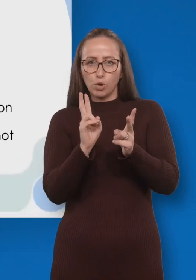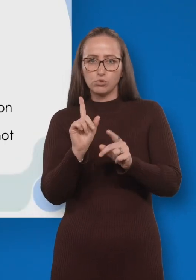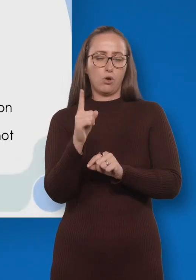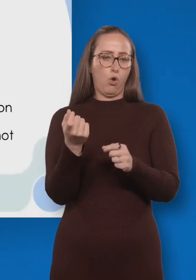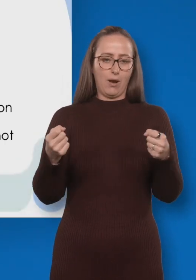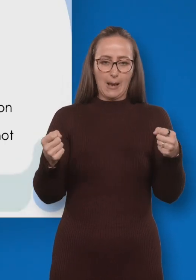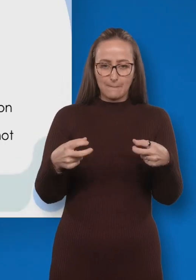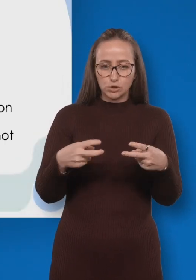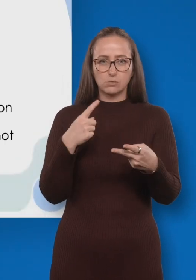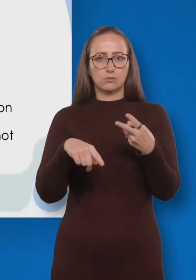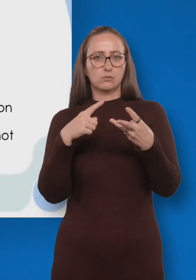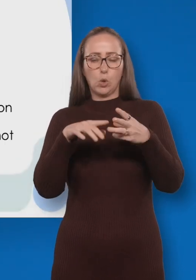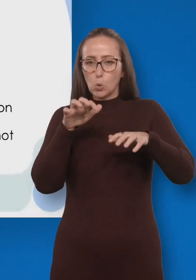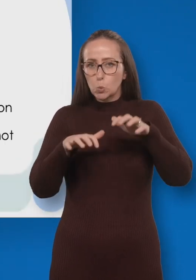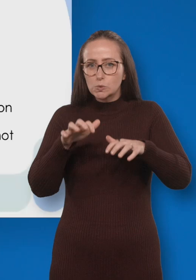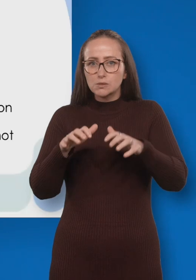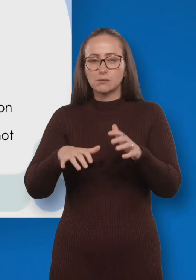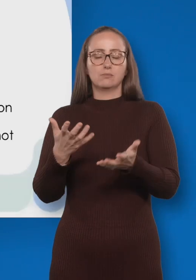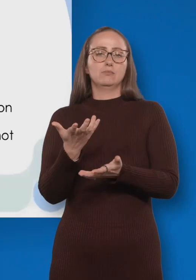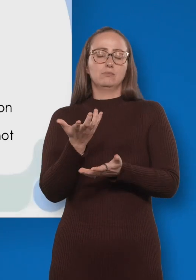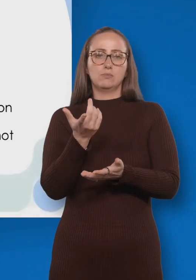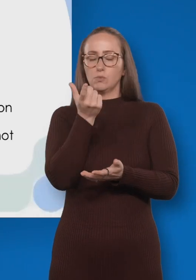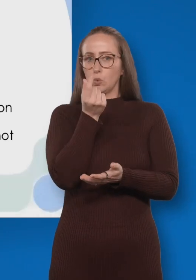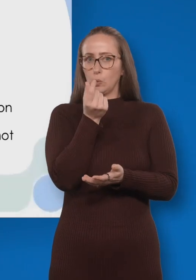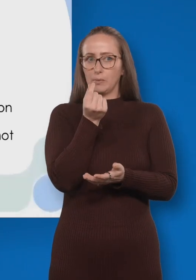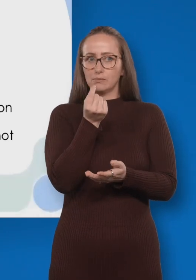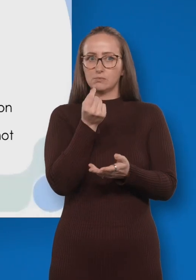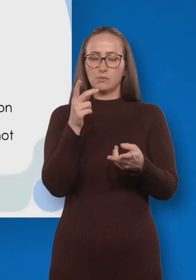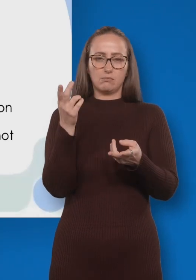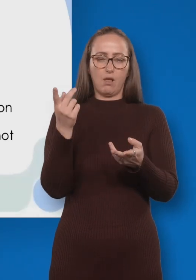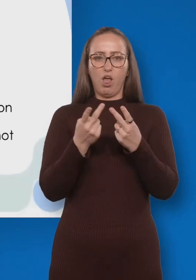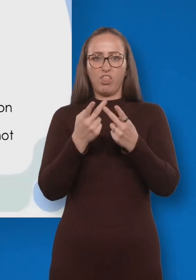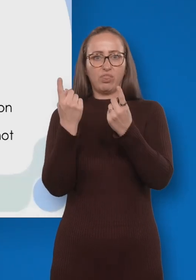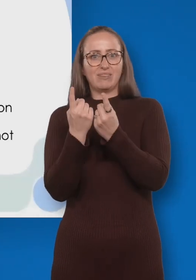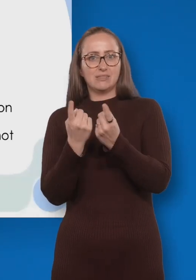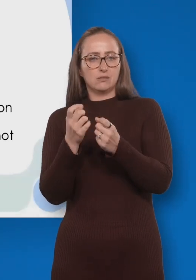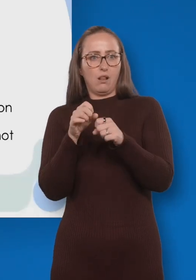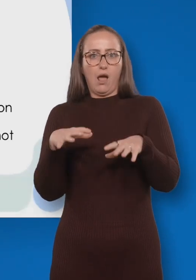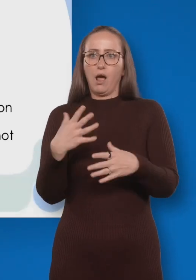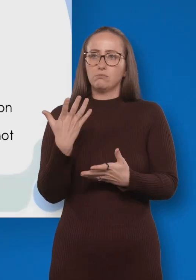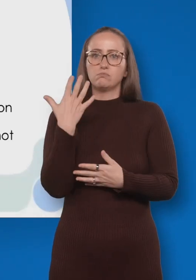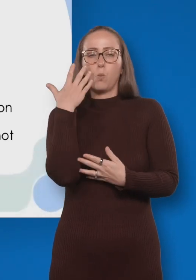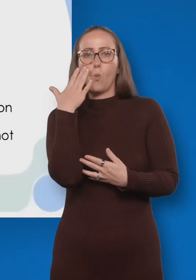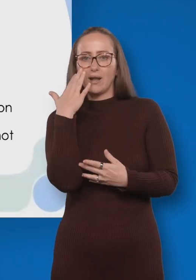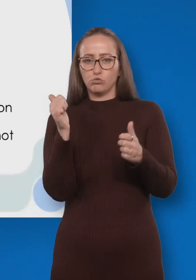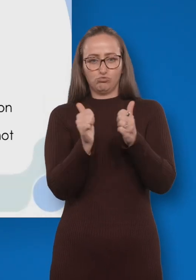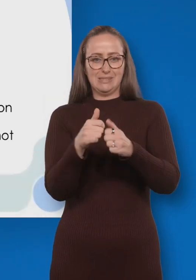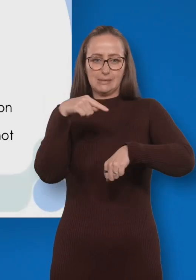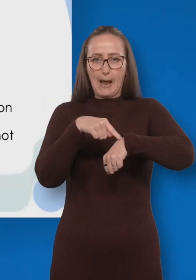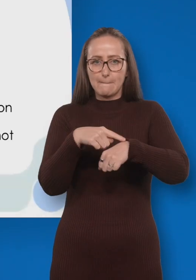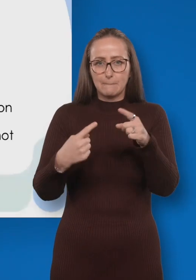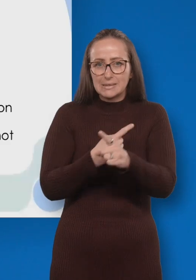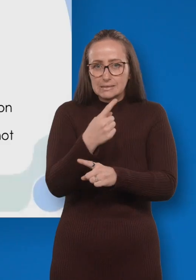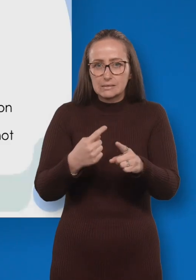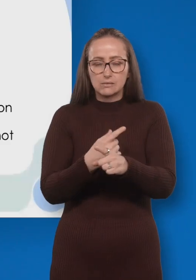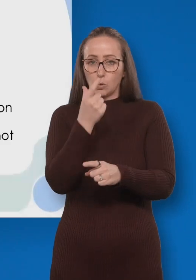captioners, note takers. But it can also be things, sort of less tangible things like when do we agree to have our meetings? Do